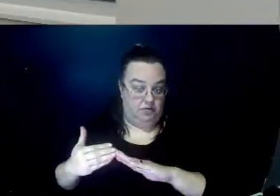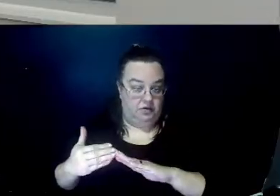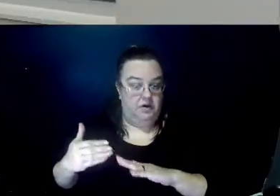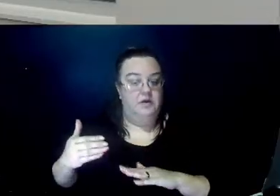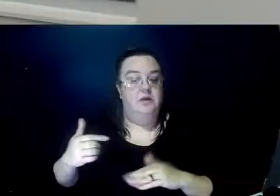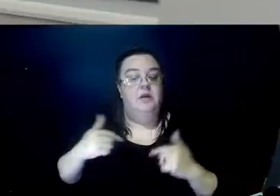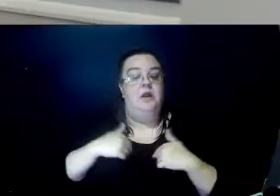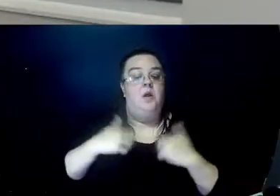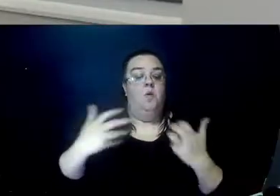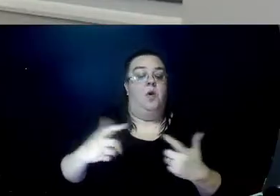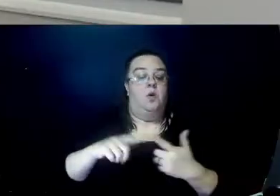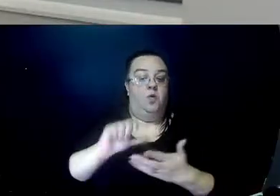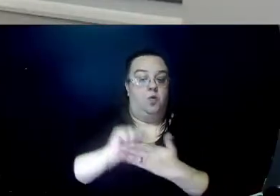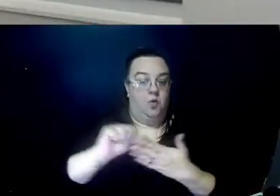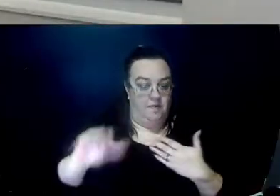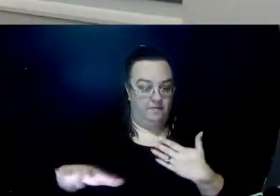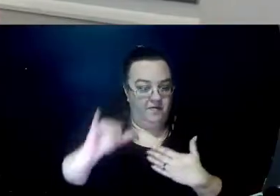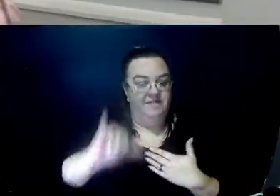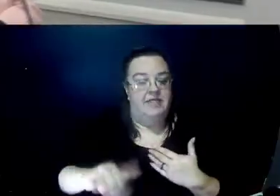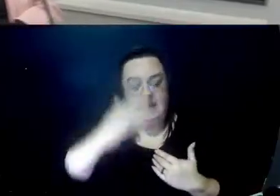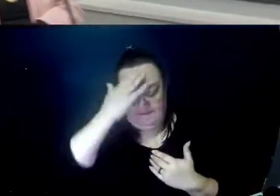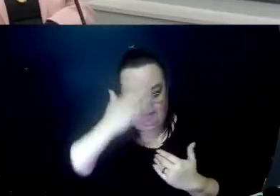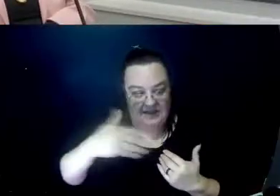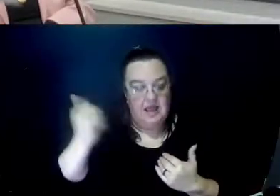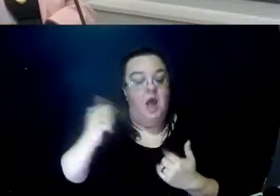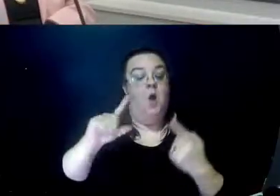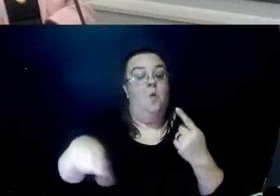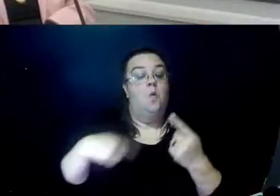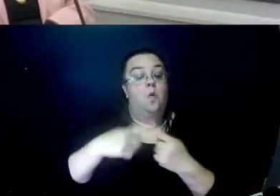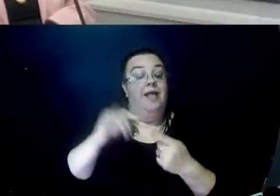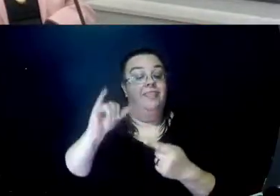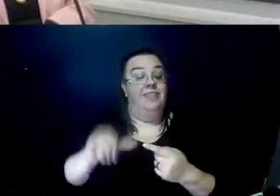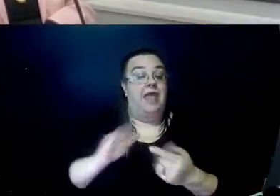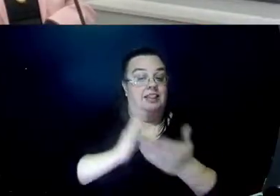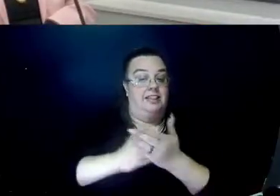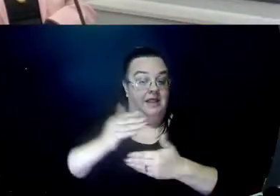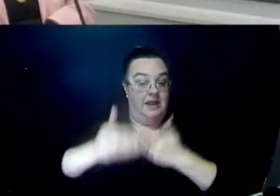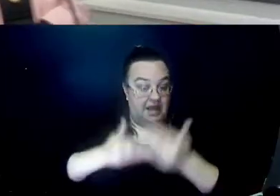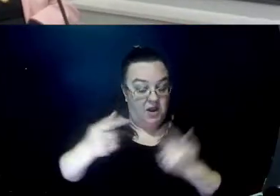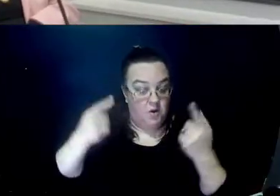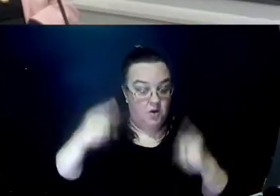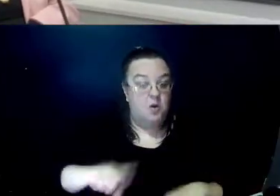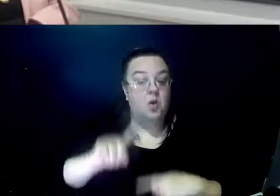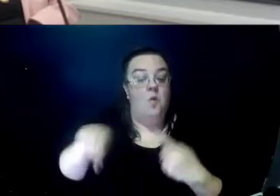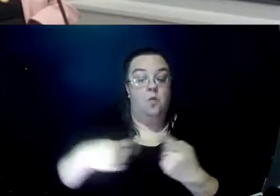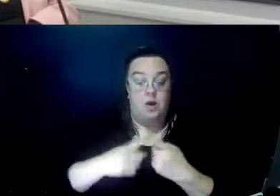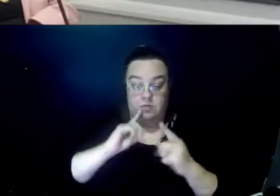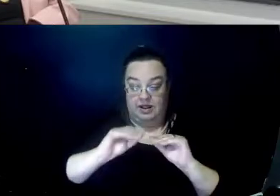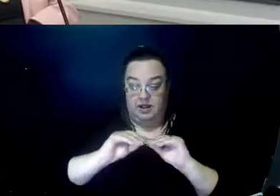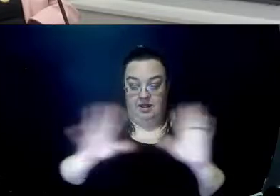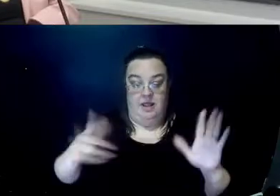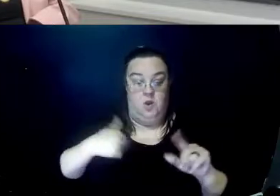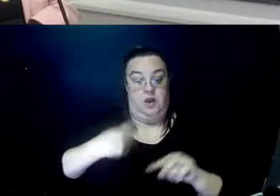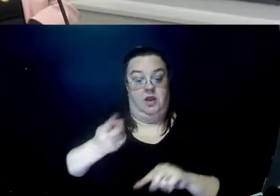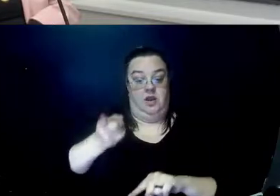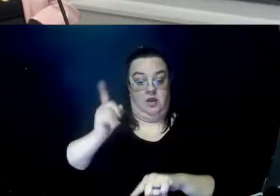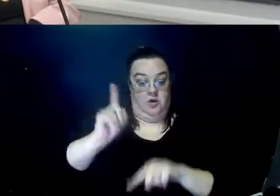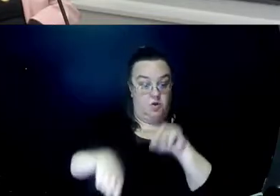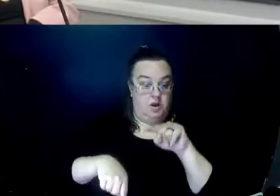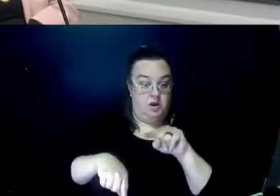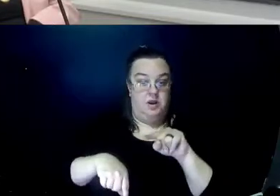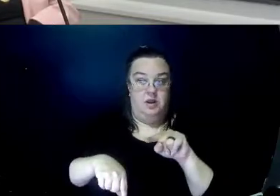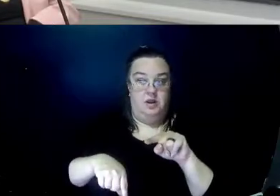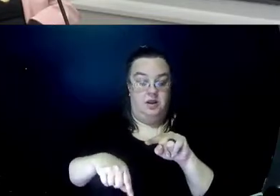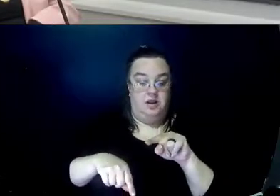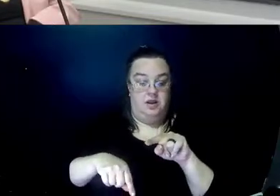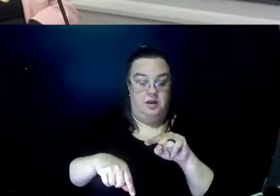to remove that because when the litigation occurred, when it was clear that I could not